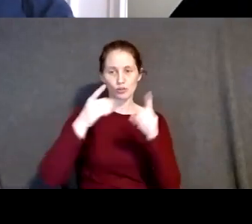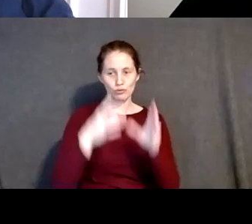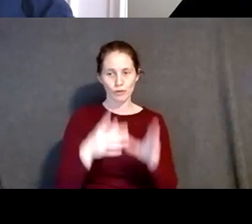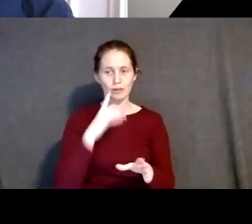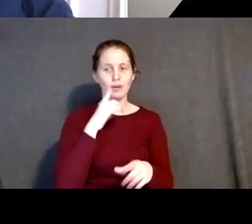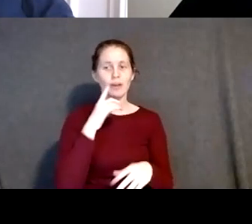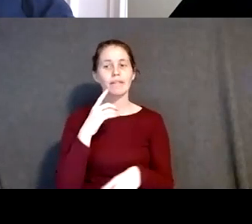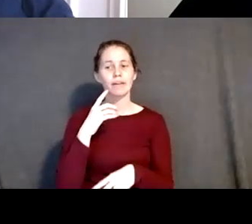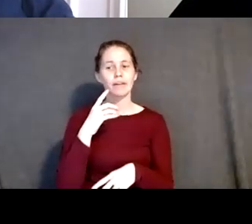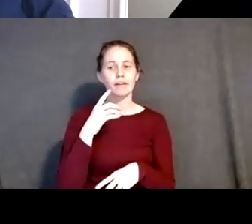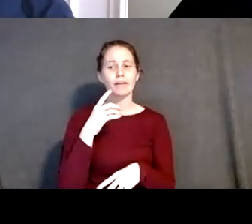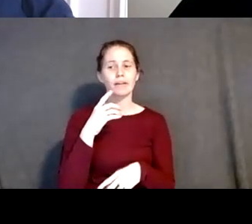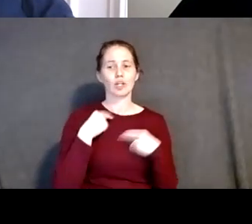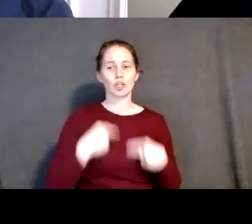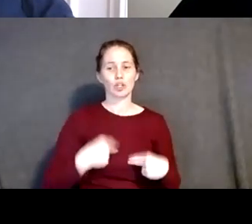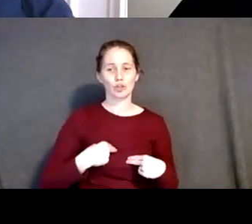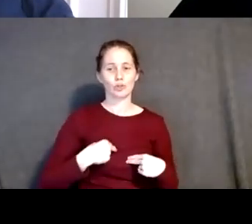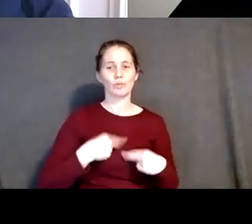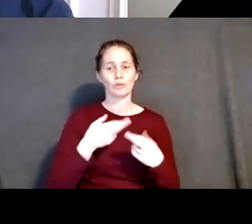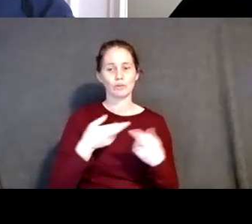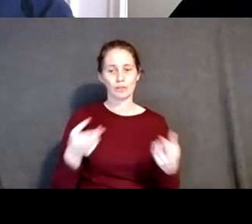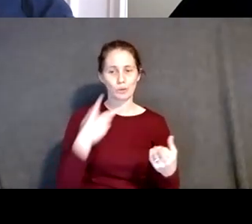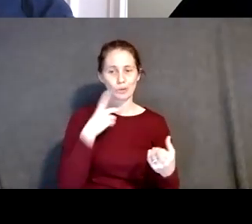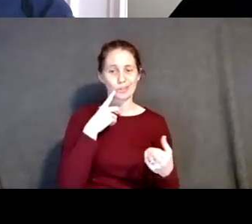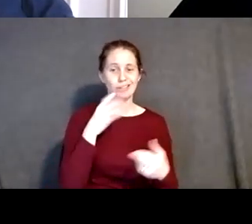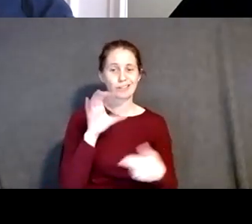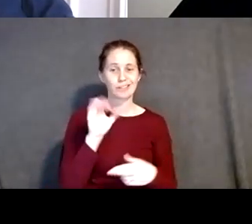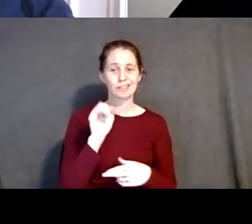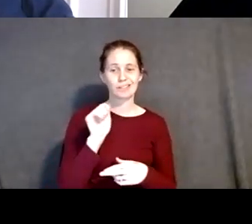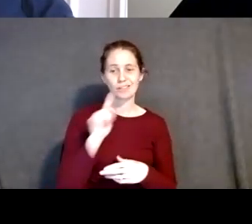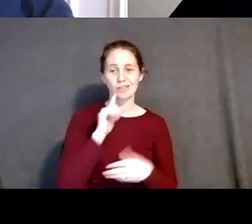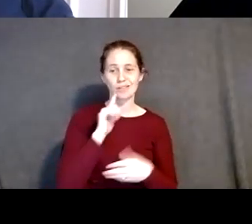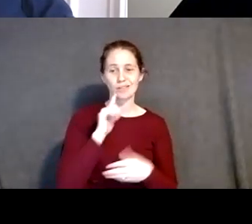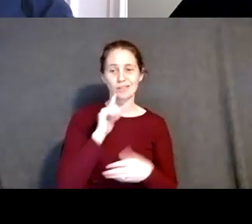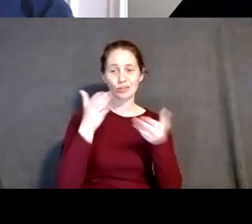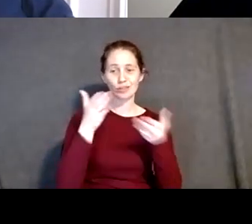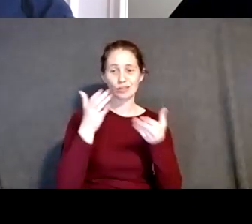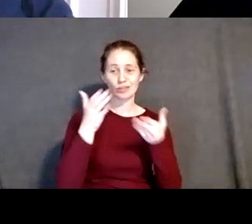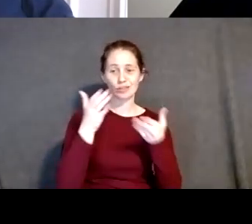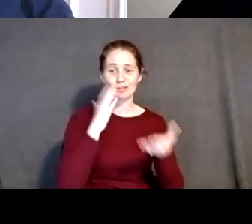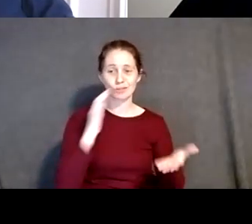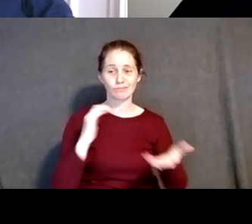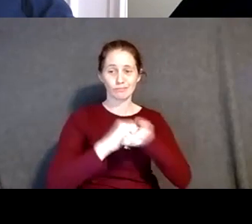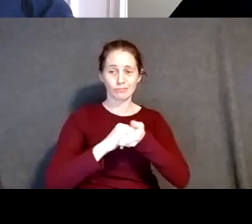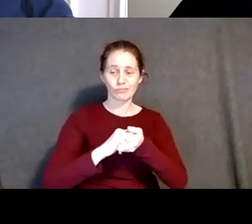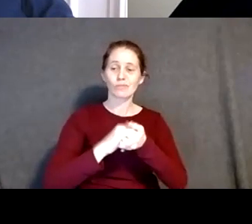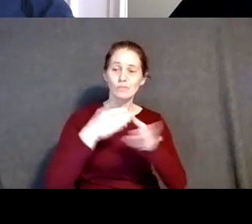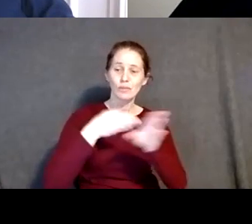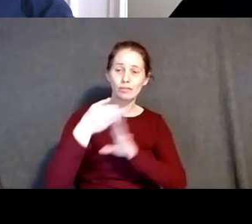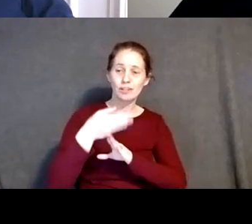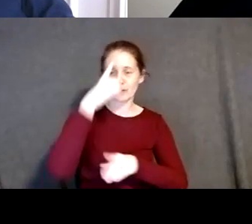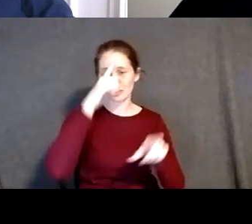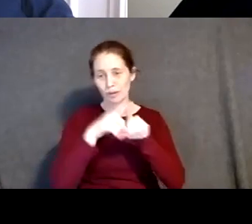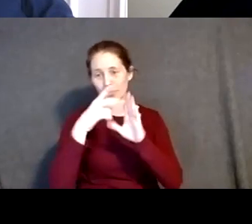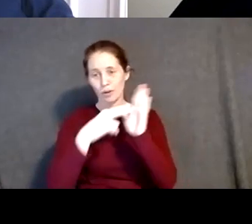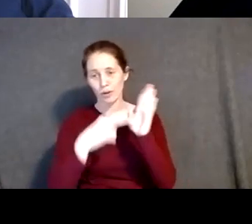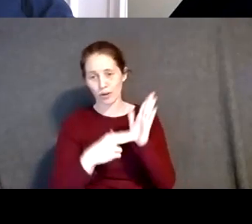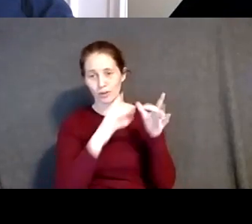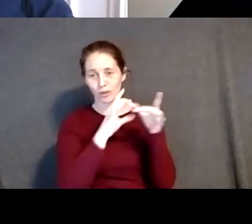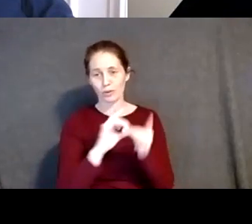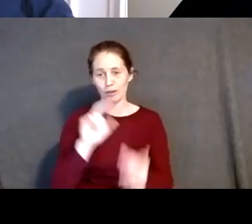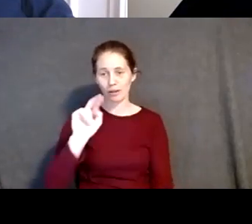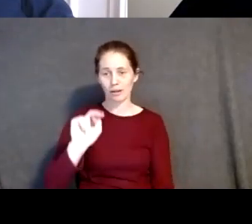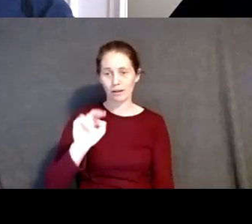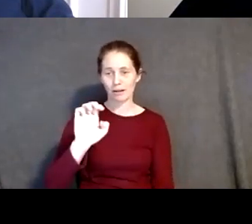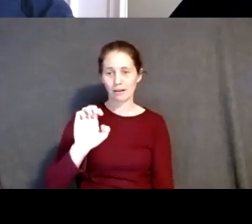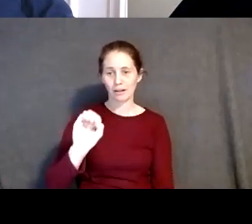of the Department of Human Resources and Civil Service to enter into a professional services agreement and or contract with NeoGov for